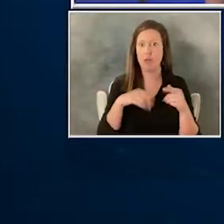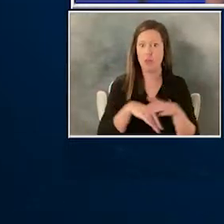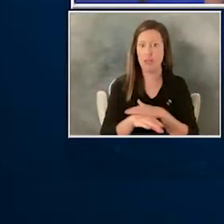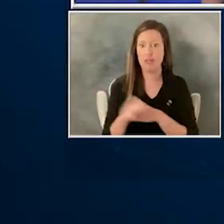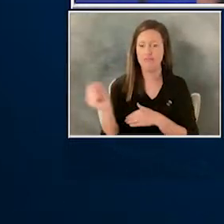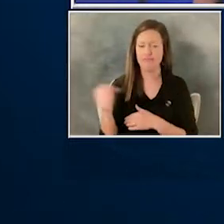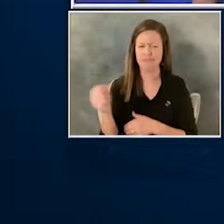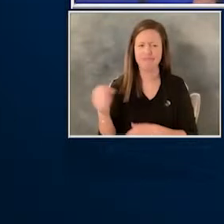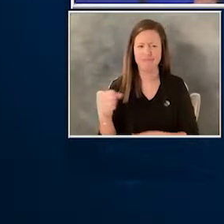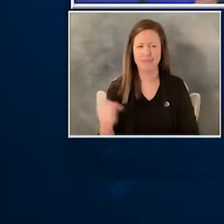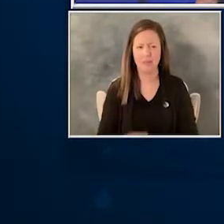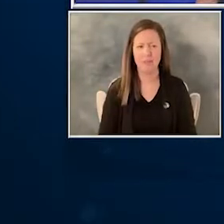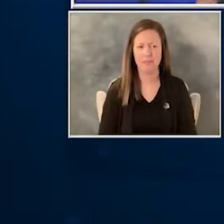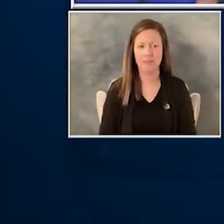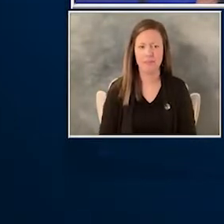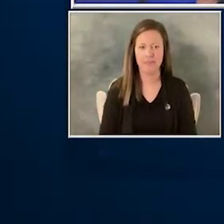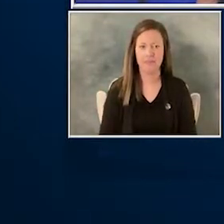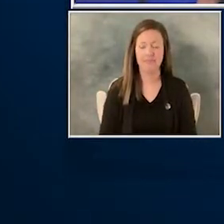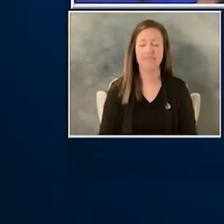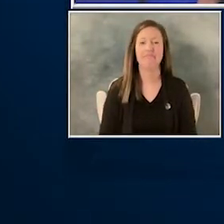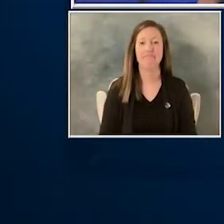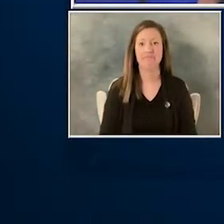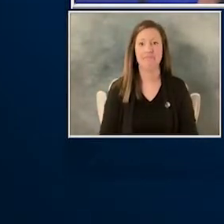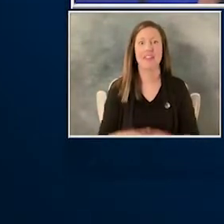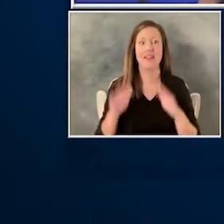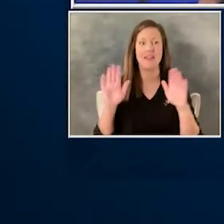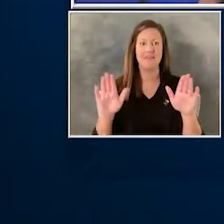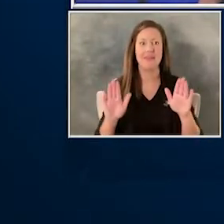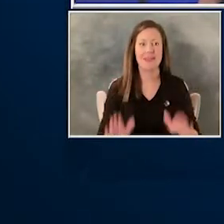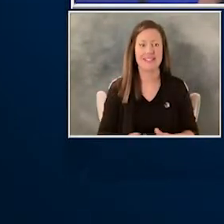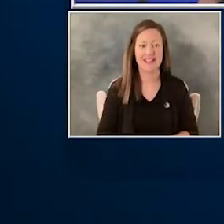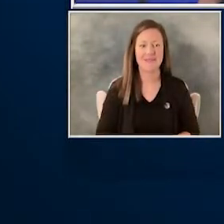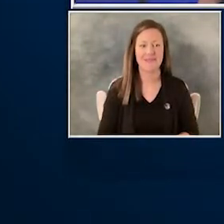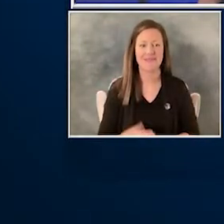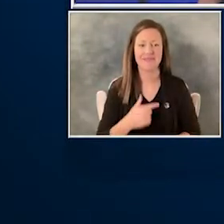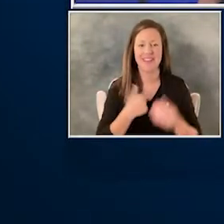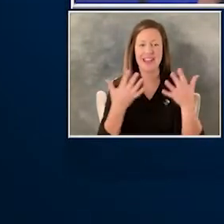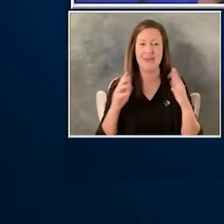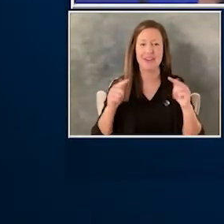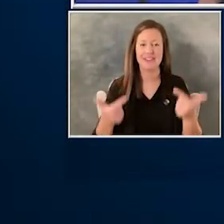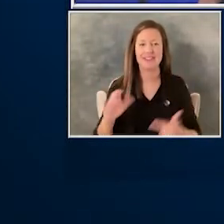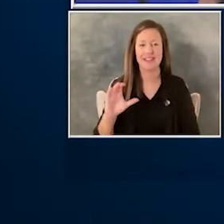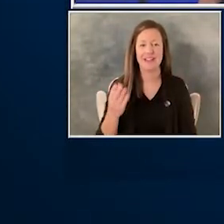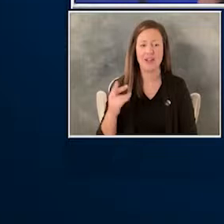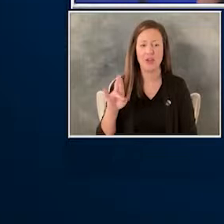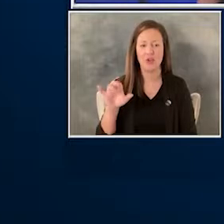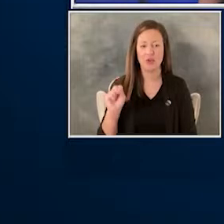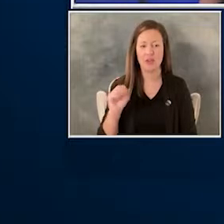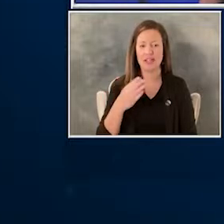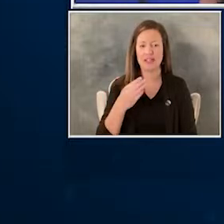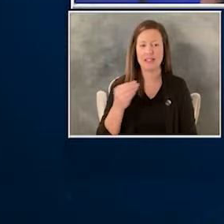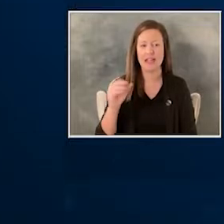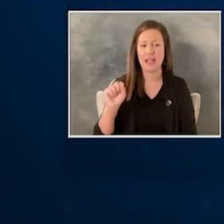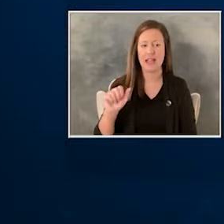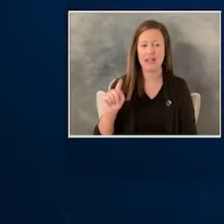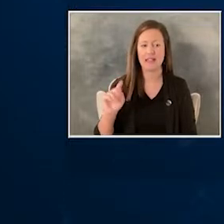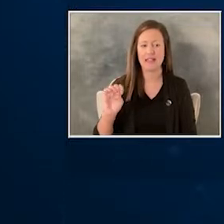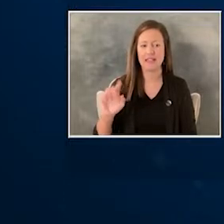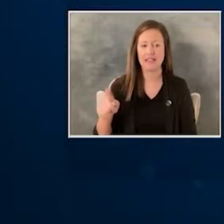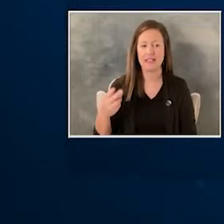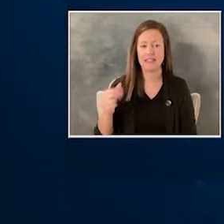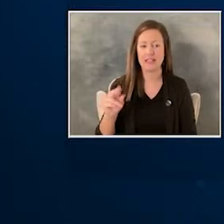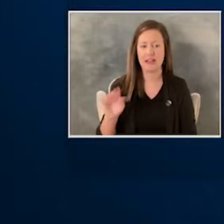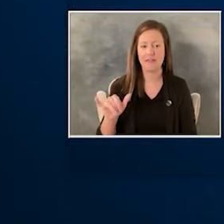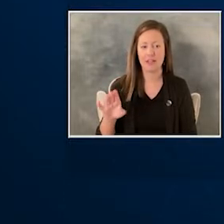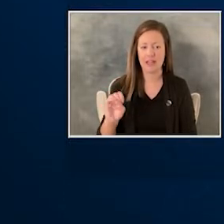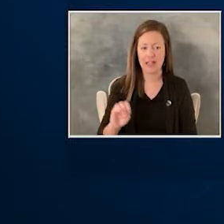Yes. That's remarkable. I want to turn to Chris and Stephanie Lovelace. Chris, type 1